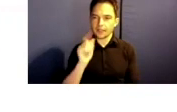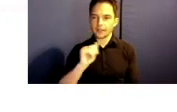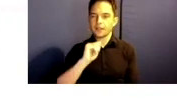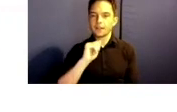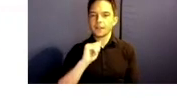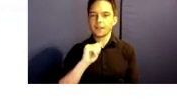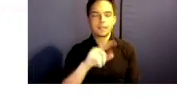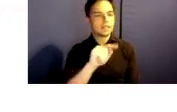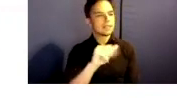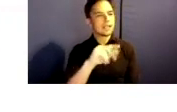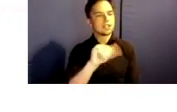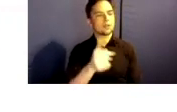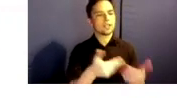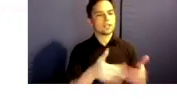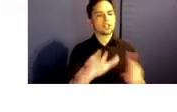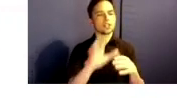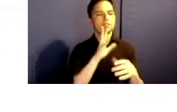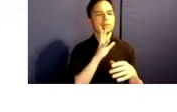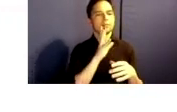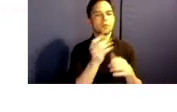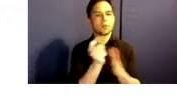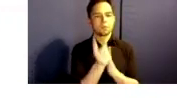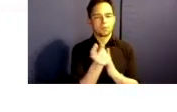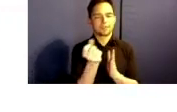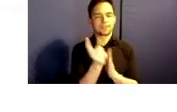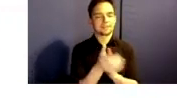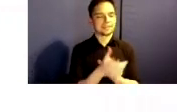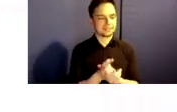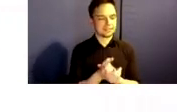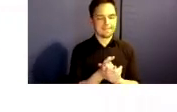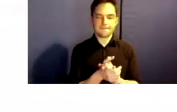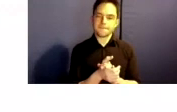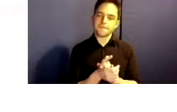Tanya, we've just lost you for 1 moment.